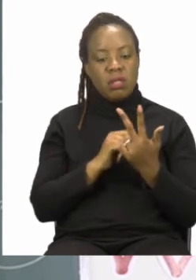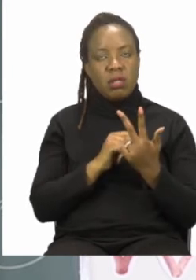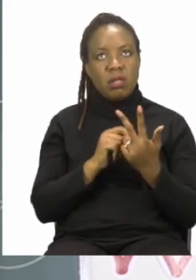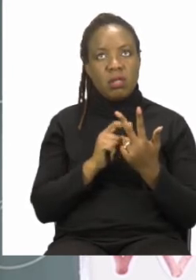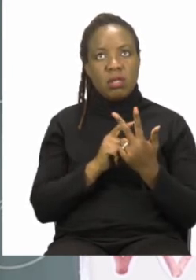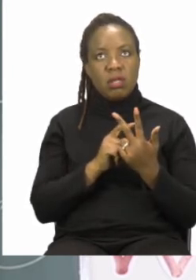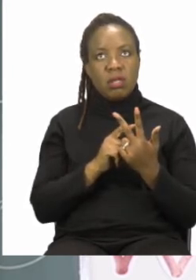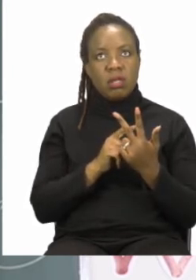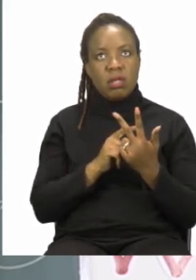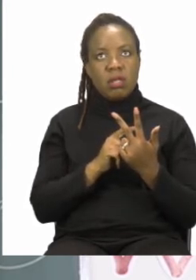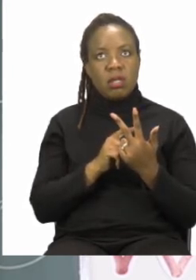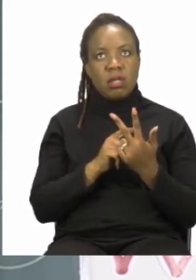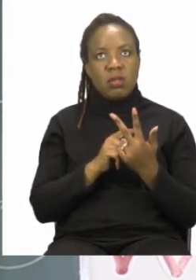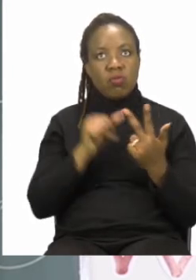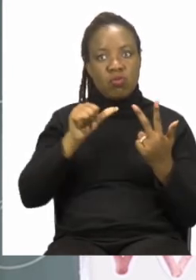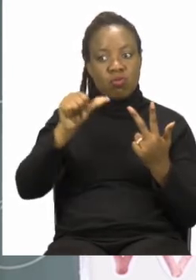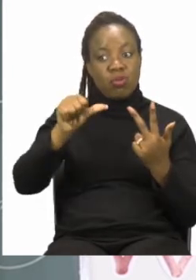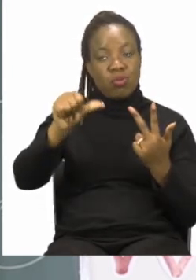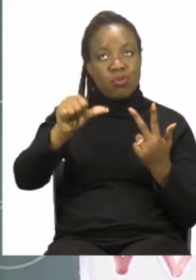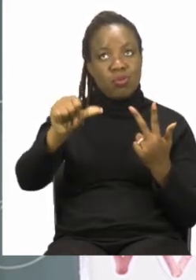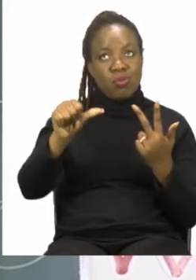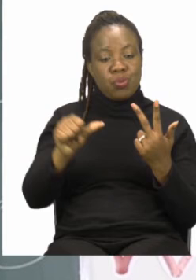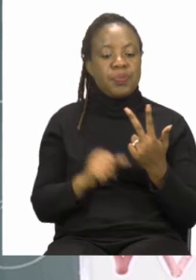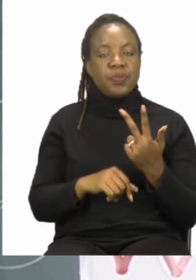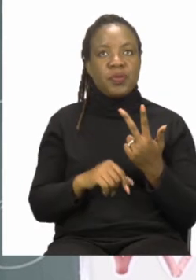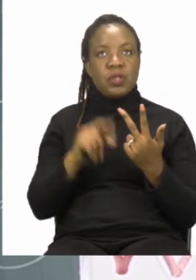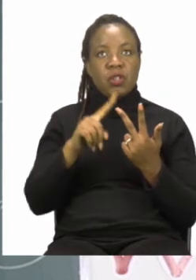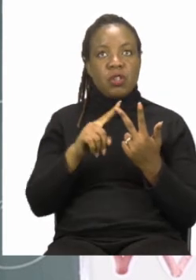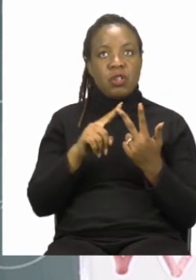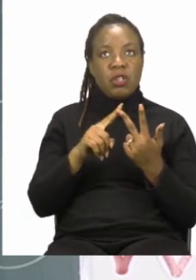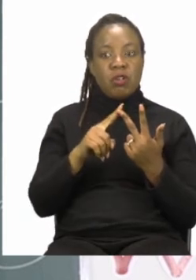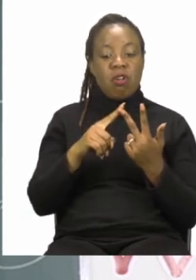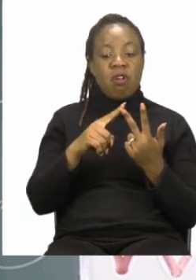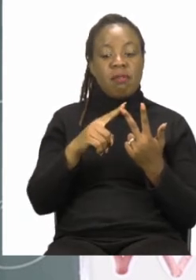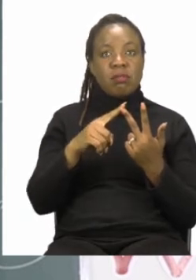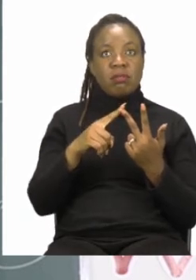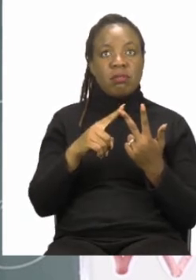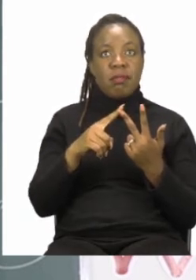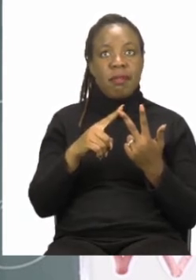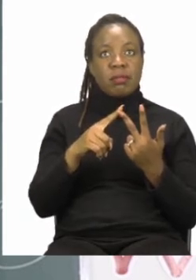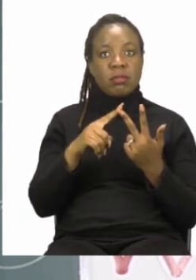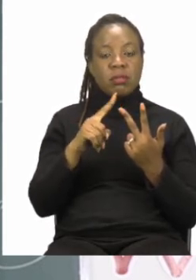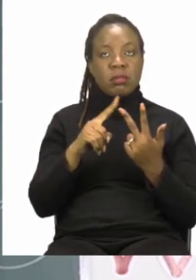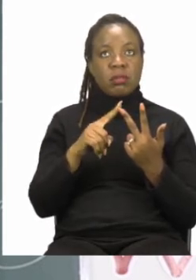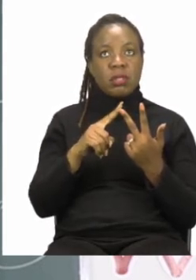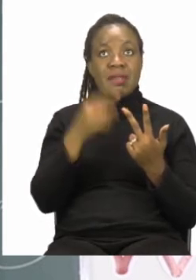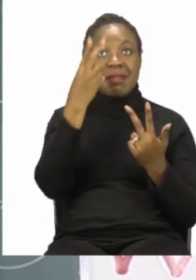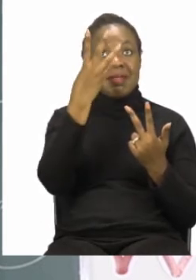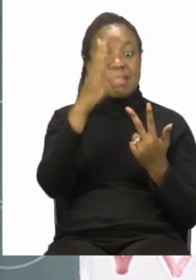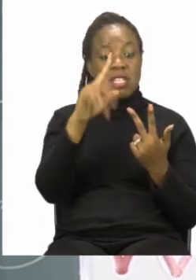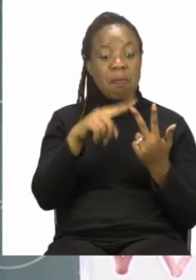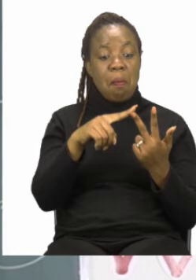the trick is you count on. So from 3, we now say 3 is already